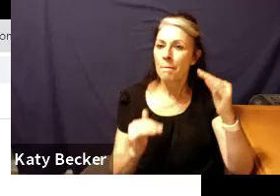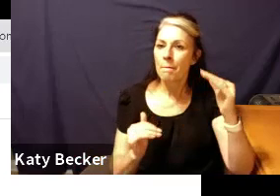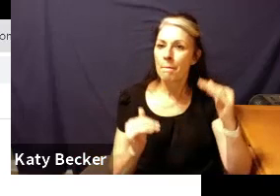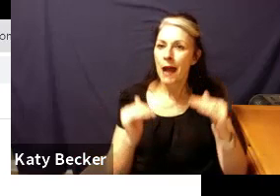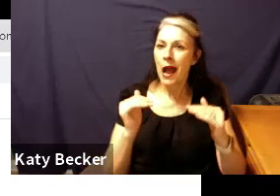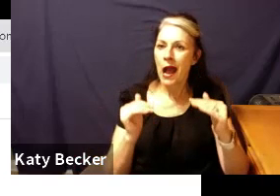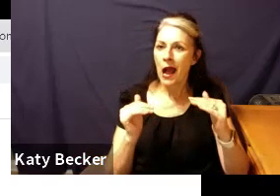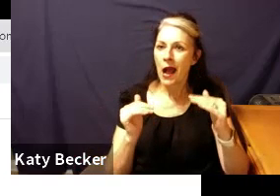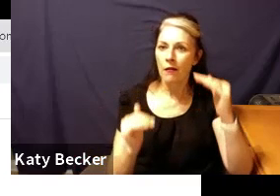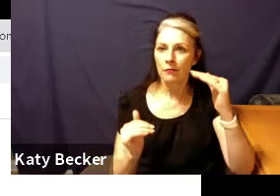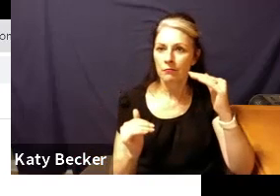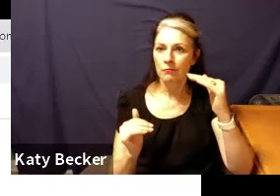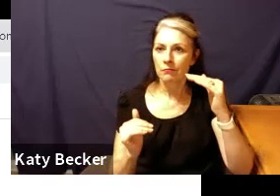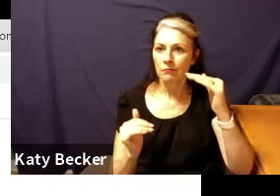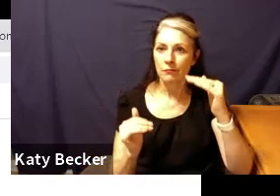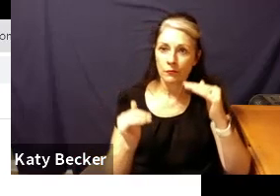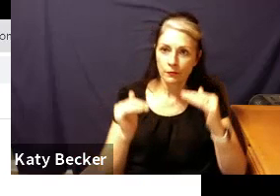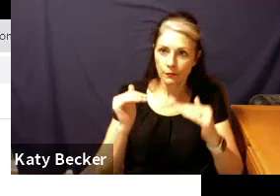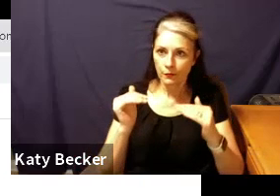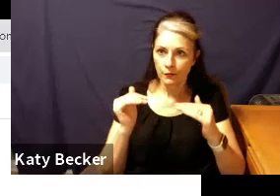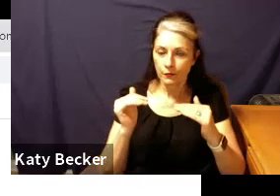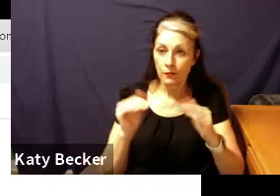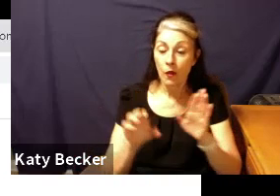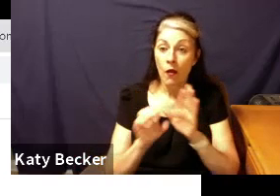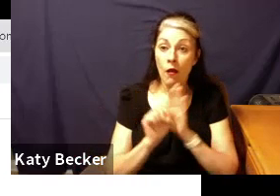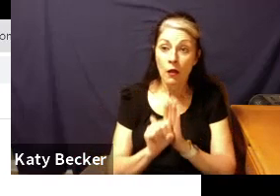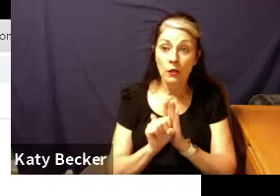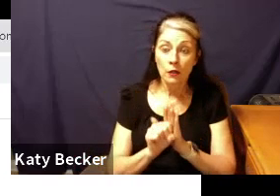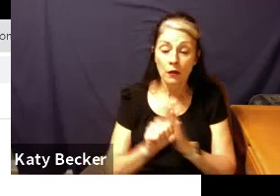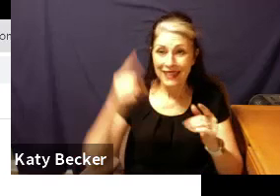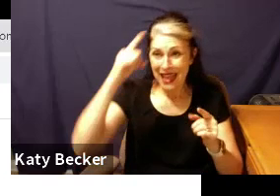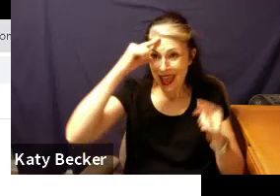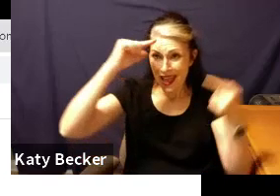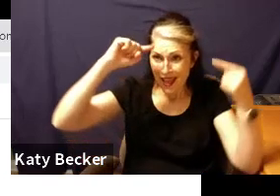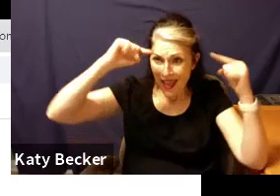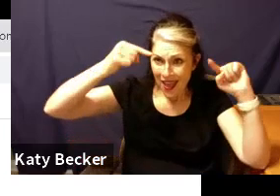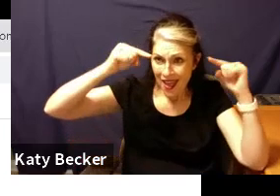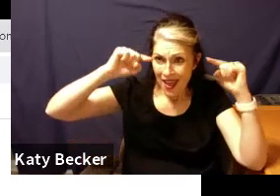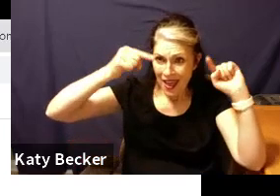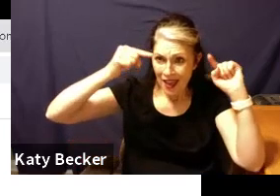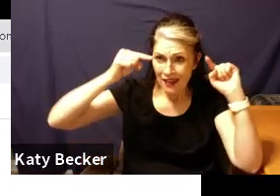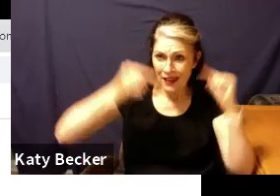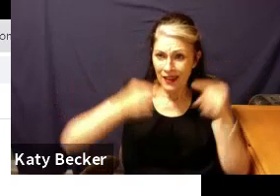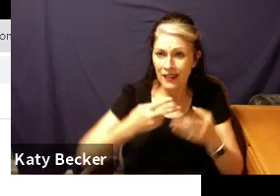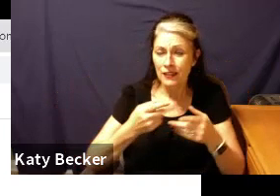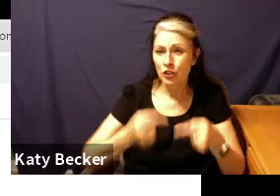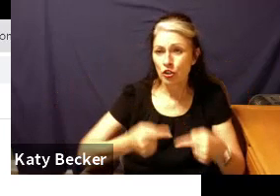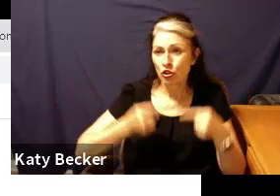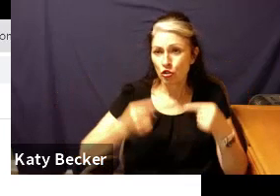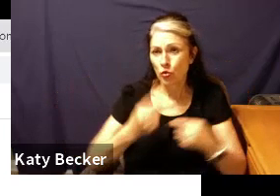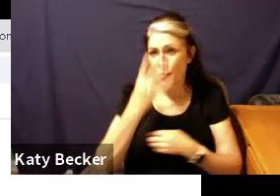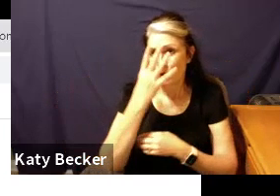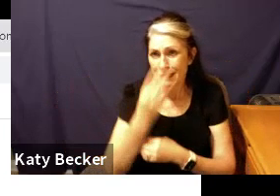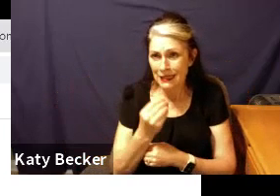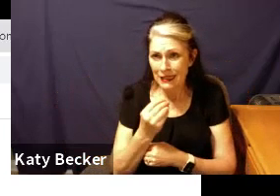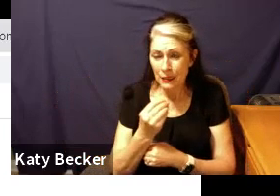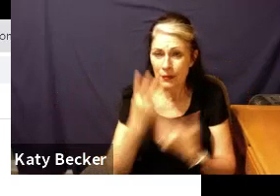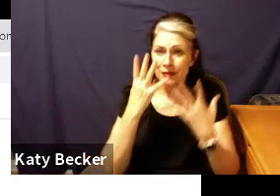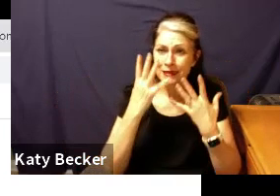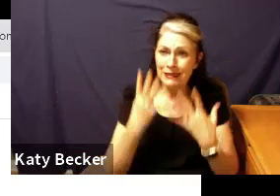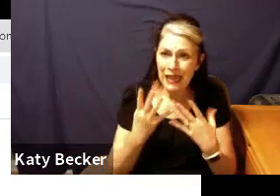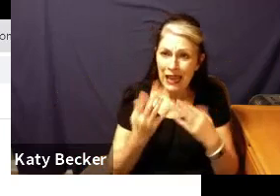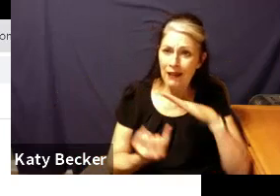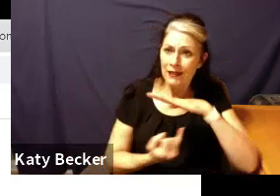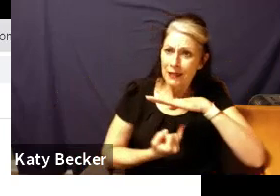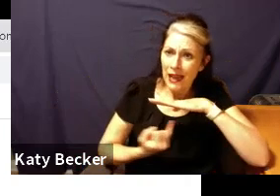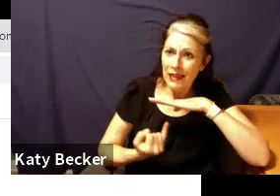We also, one of the other signs is headaches, trouble sleeping, sadness,